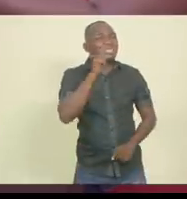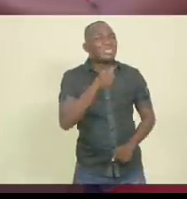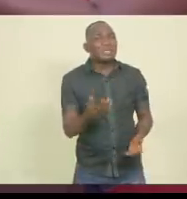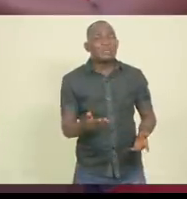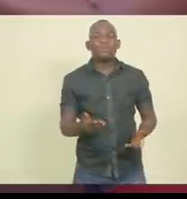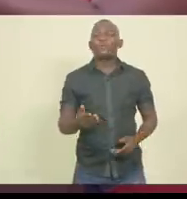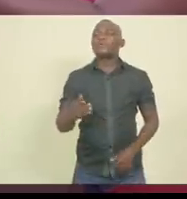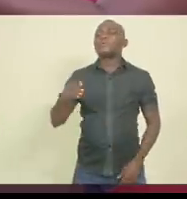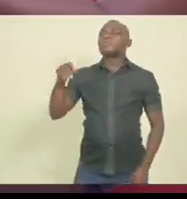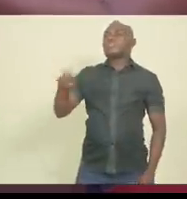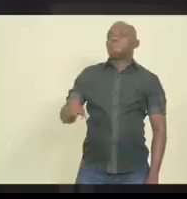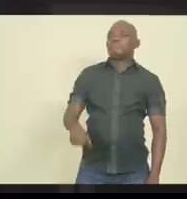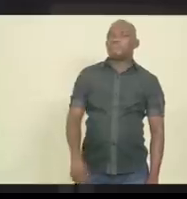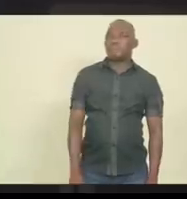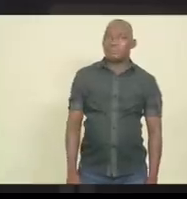Yes.